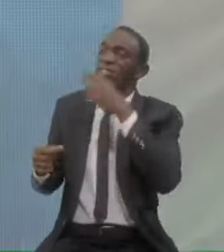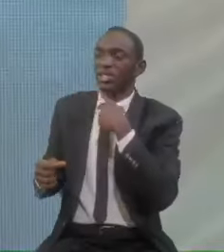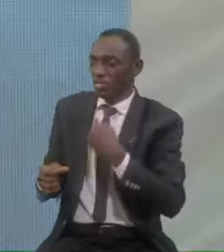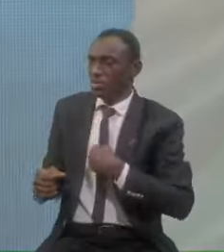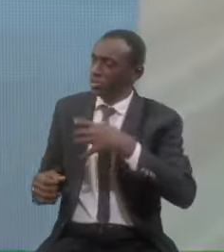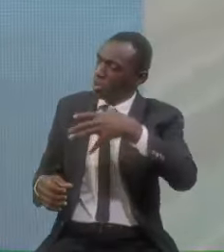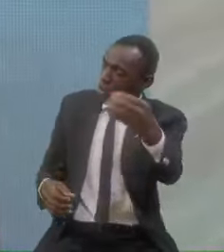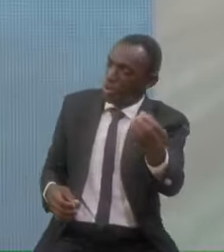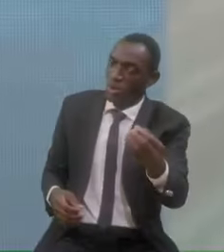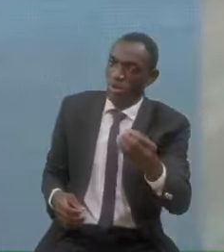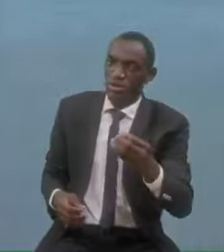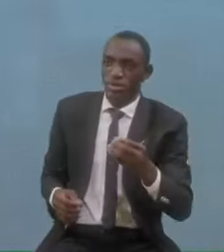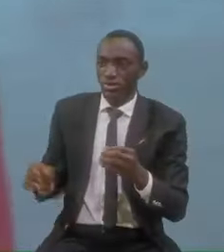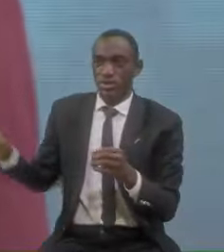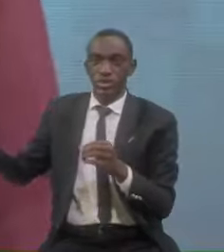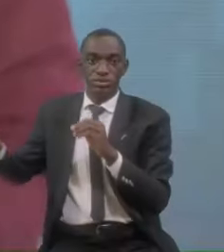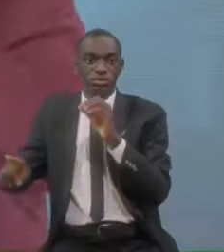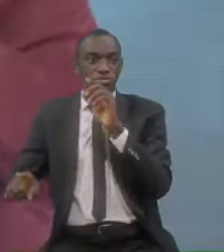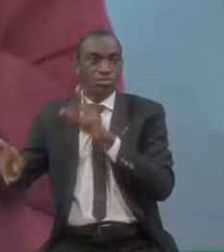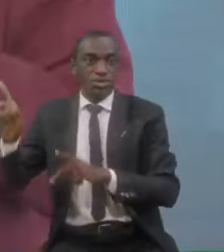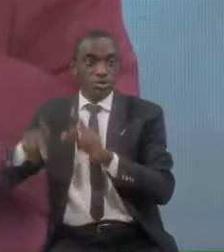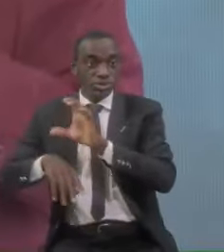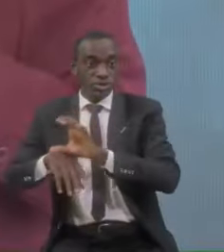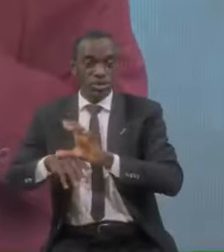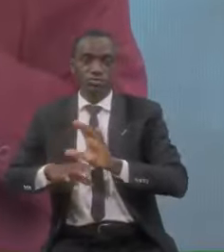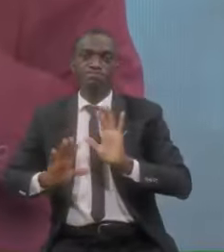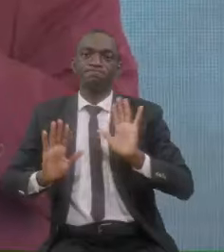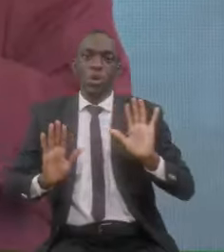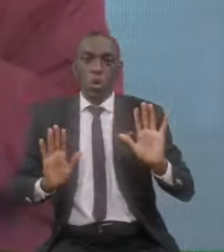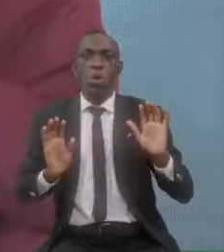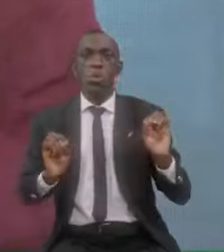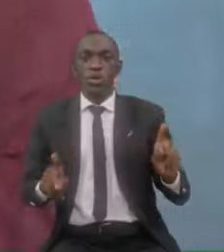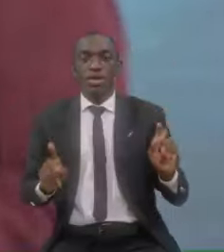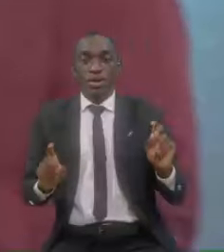The point I want to make is this. In chapter 12,